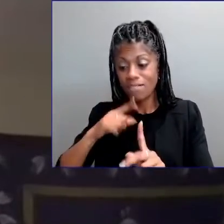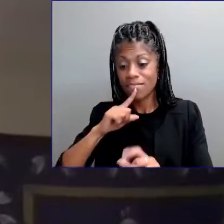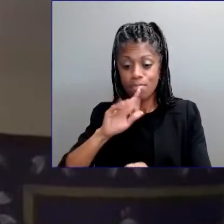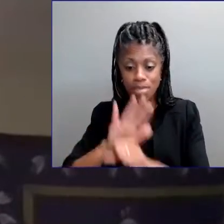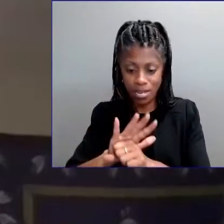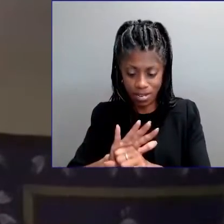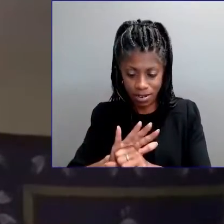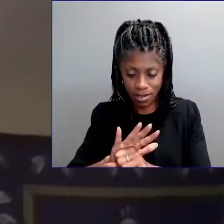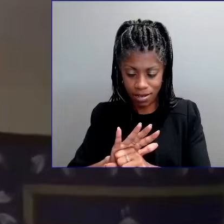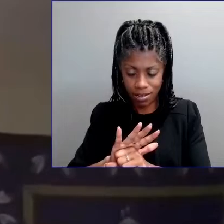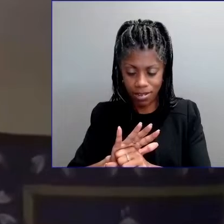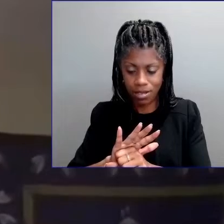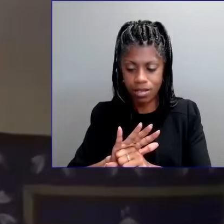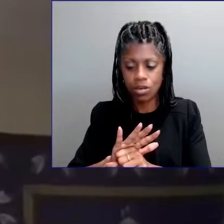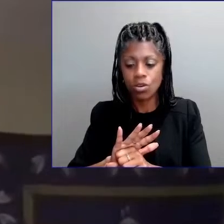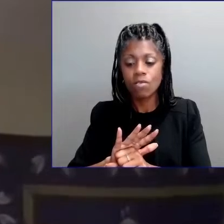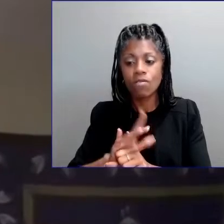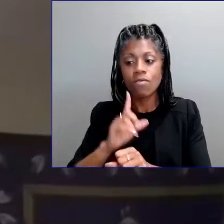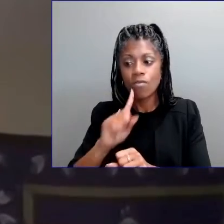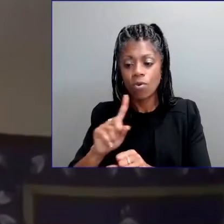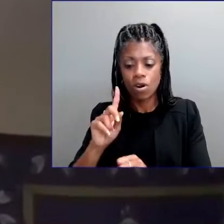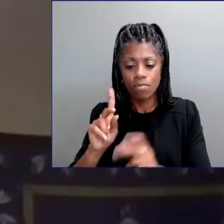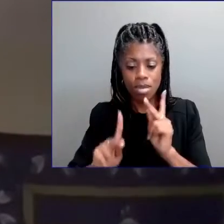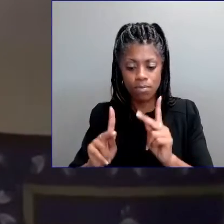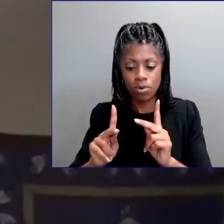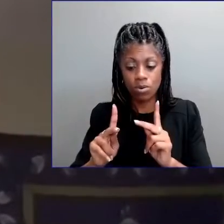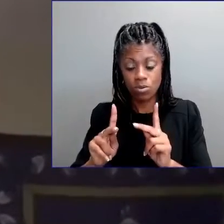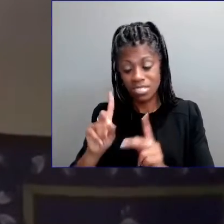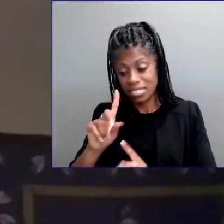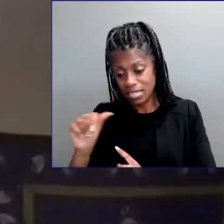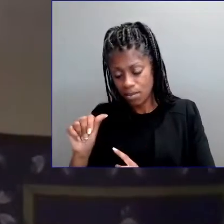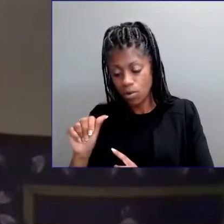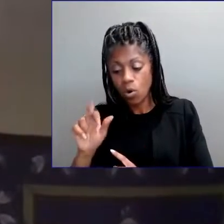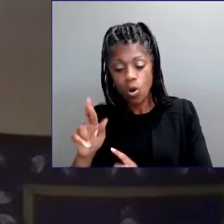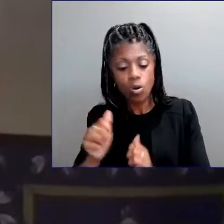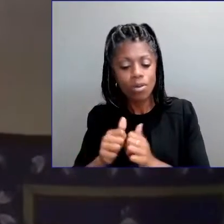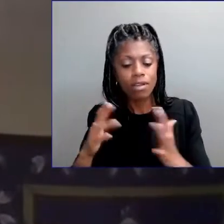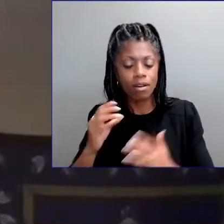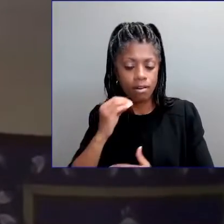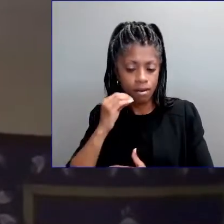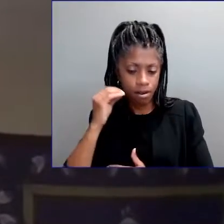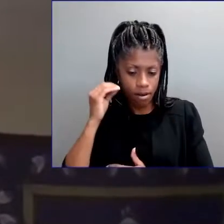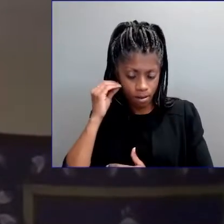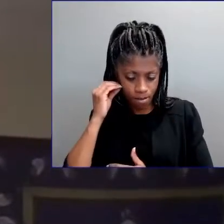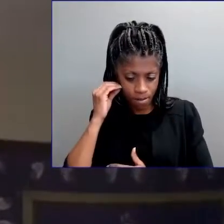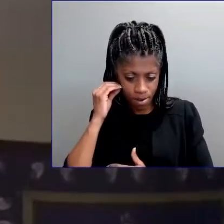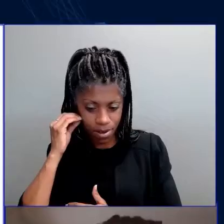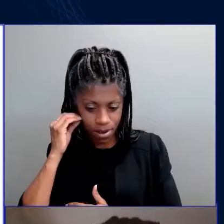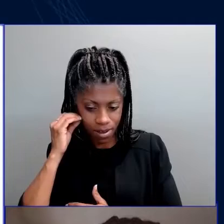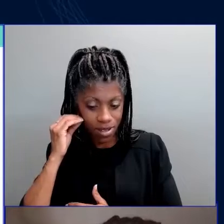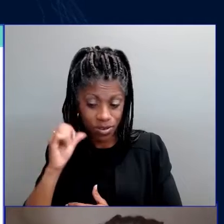and humanity of all disabled people and all neurodivergent people, with no exceptions.